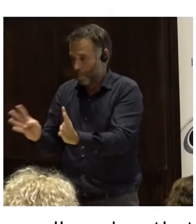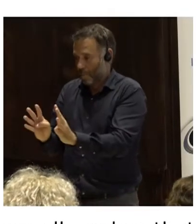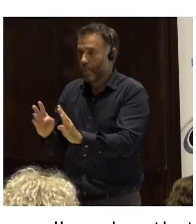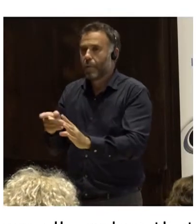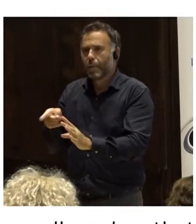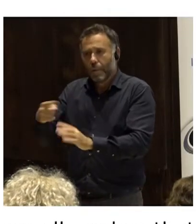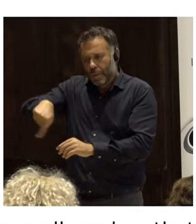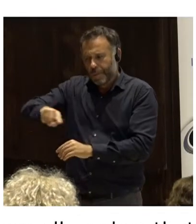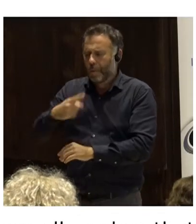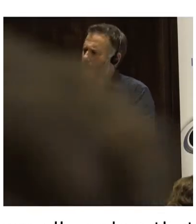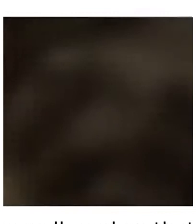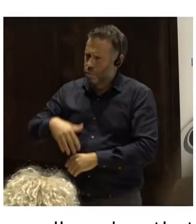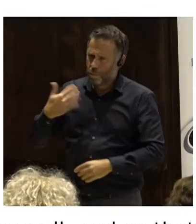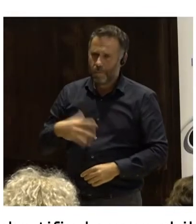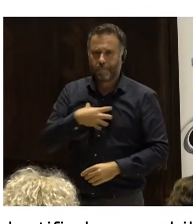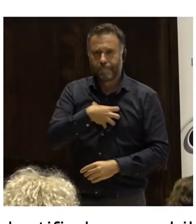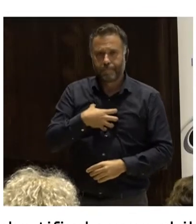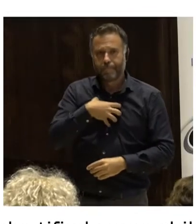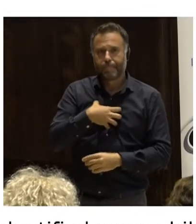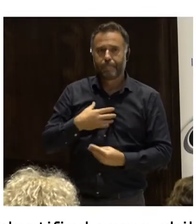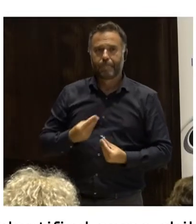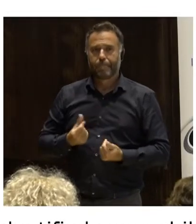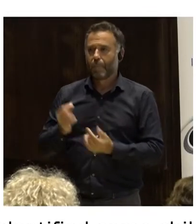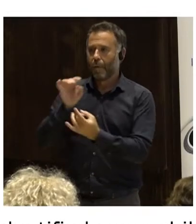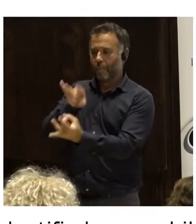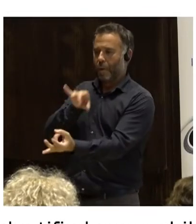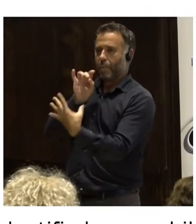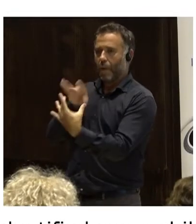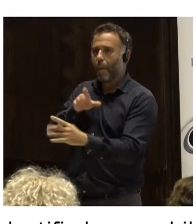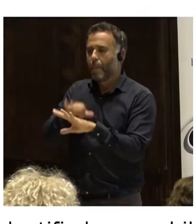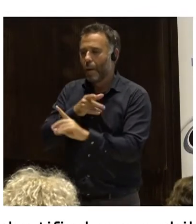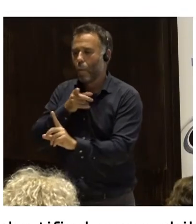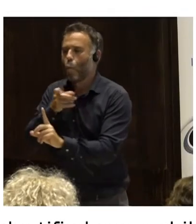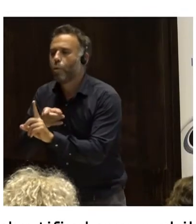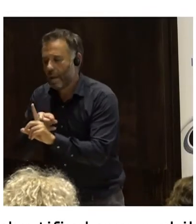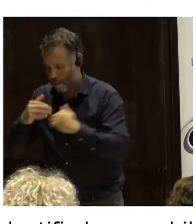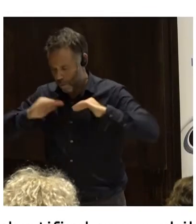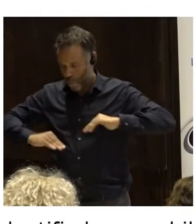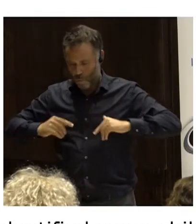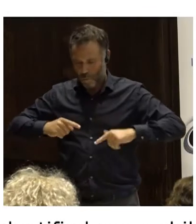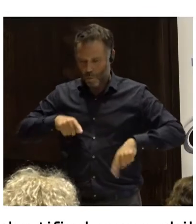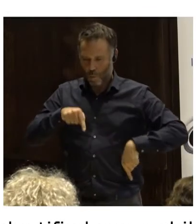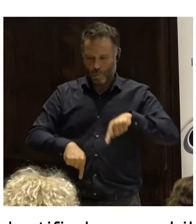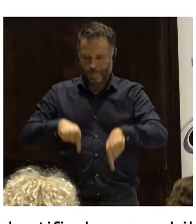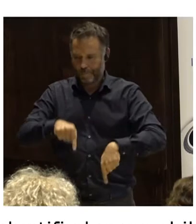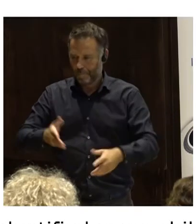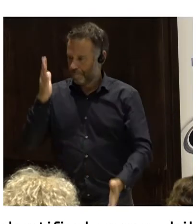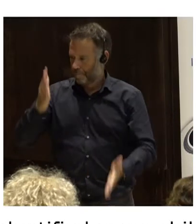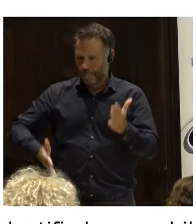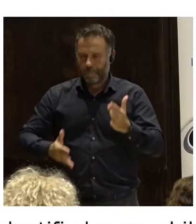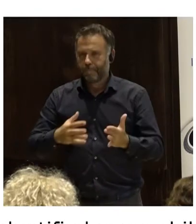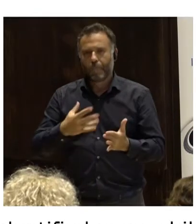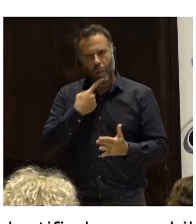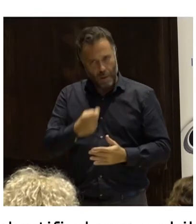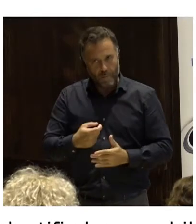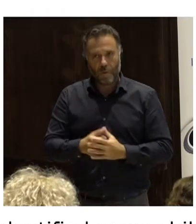their eye gaze is difficult, so we're going to do a brain-computer interface program. So far we've worked with really playful adults to work